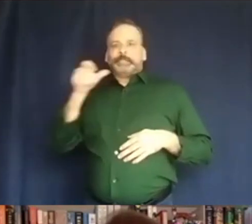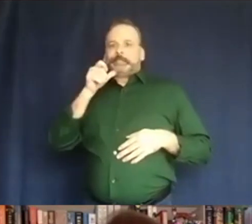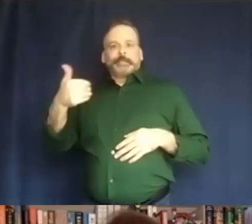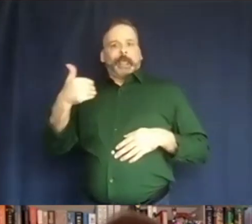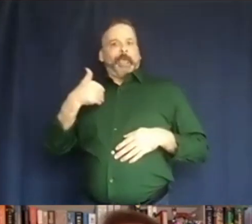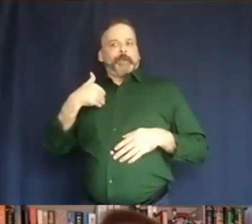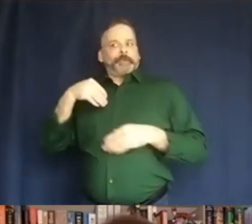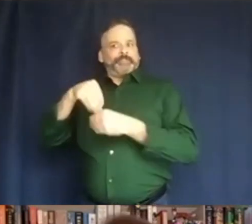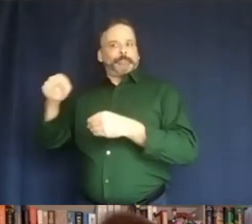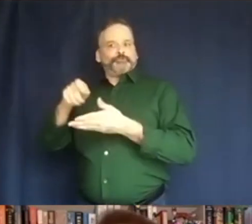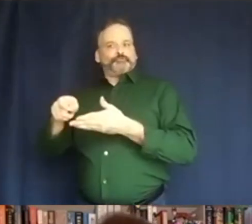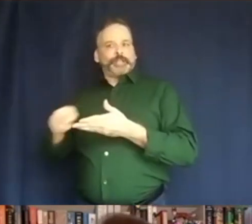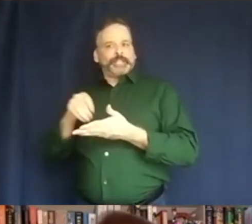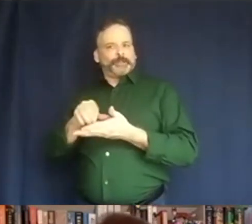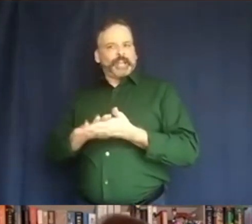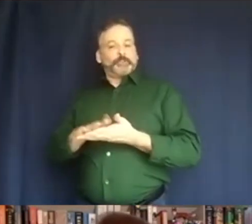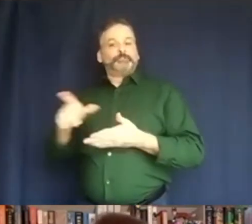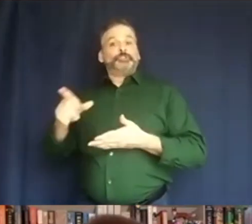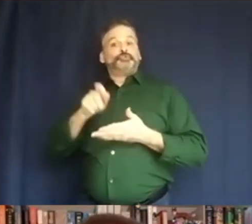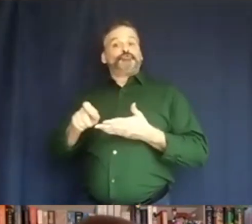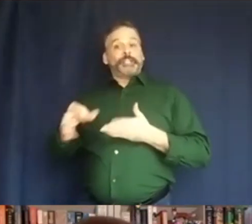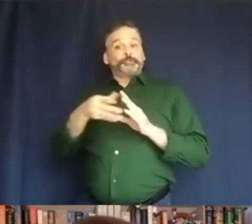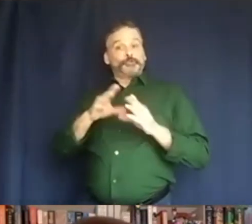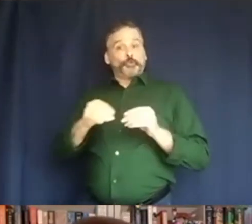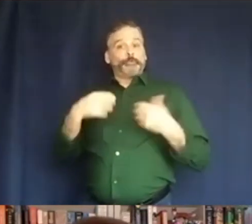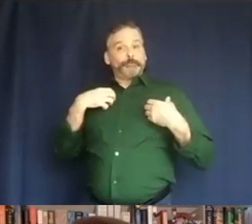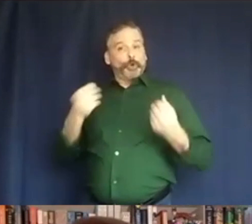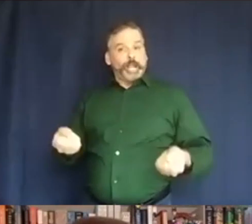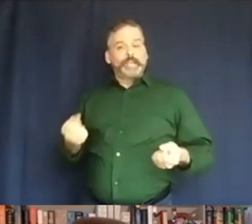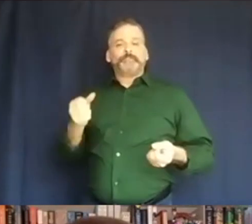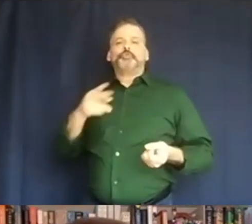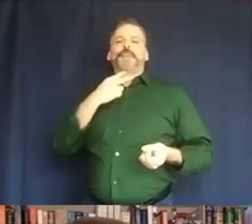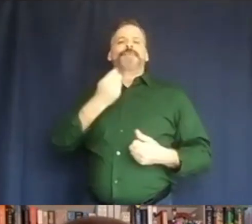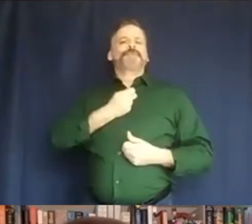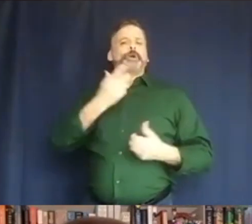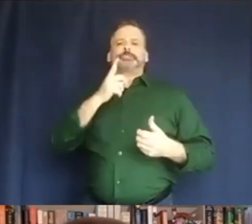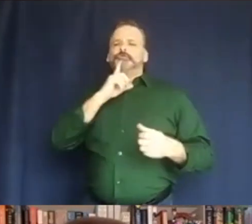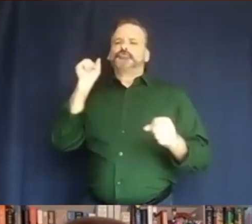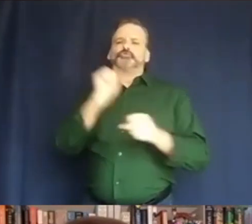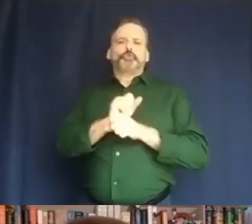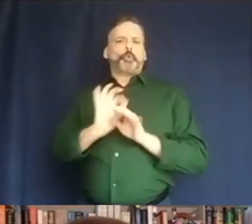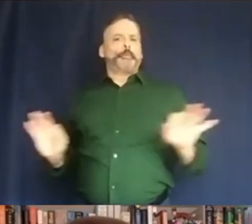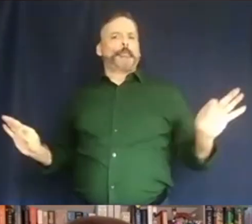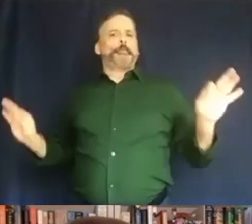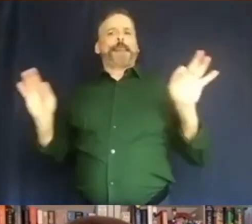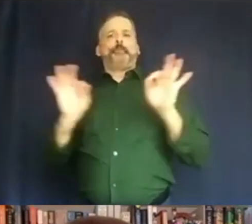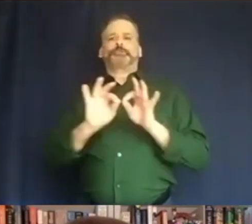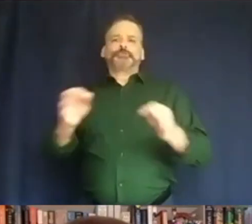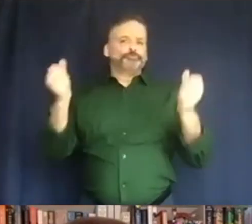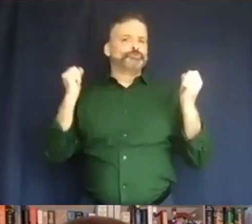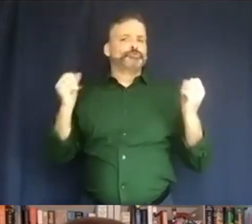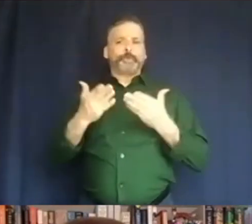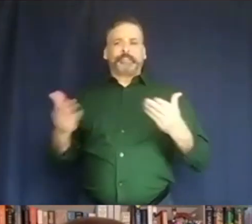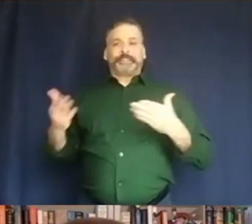write it down. So when you write your story, be brave with it. Your voice is so important. There are so many things inside